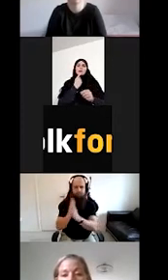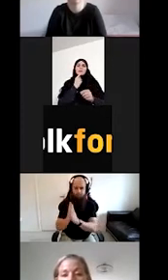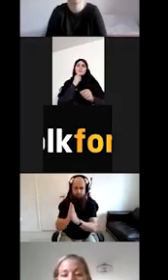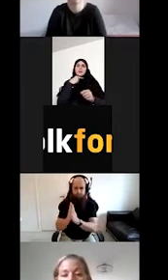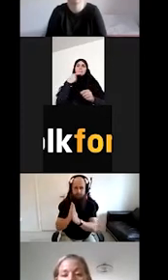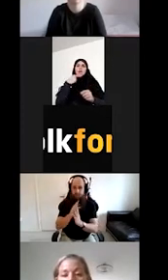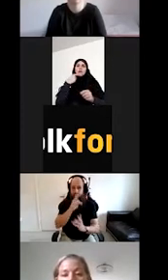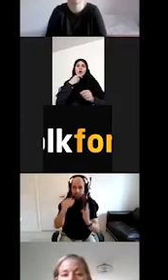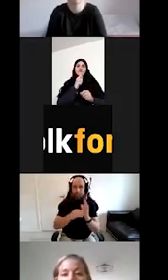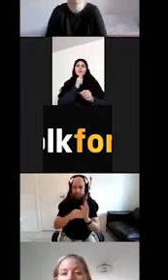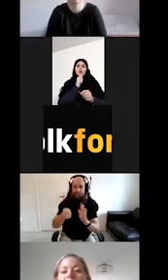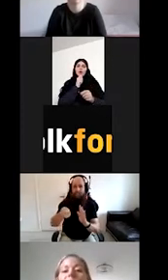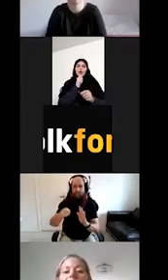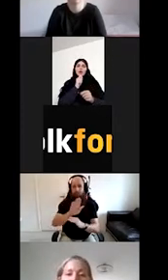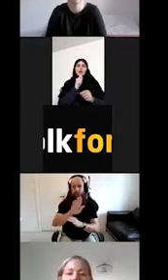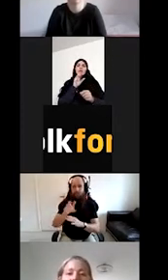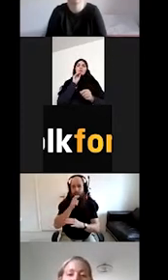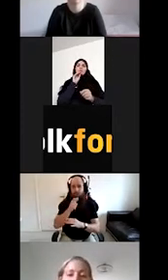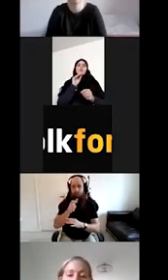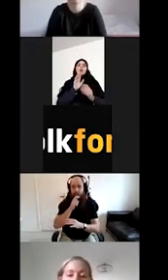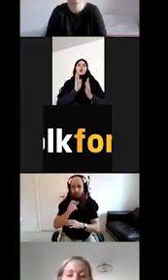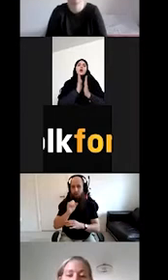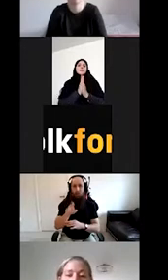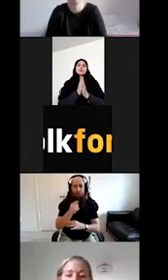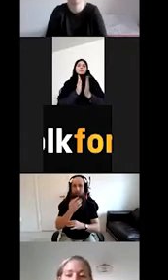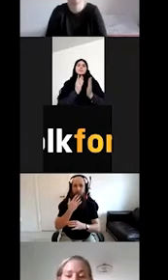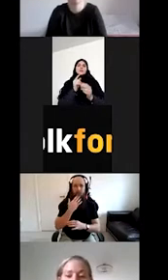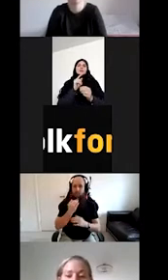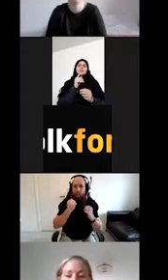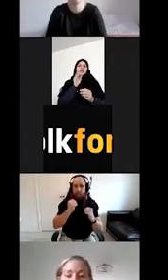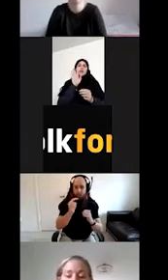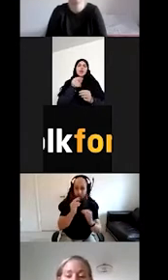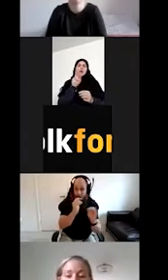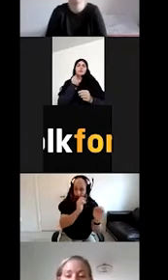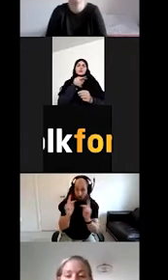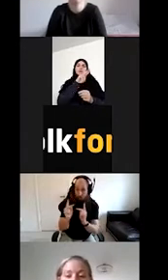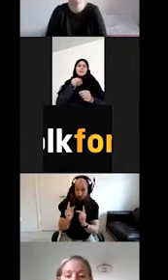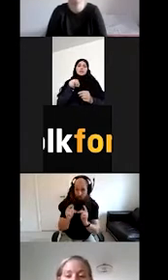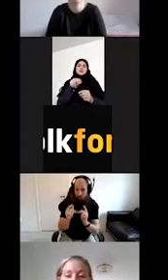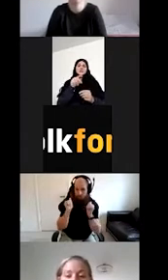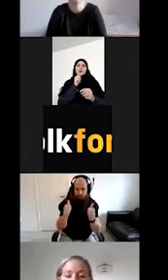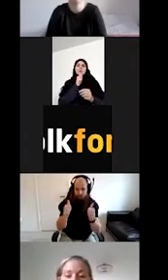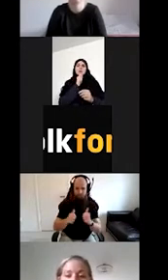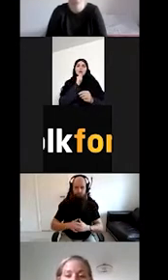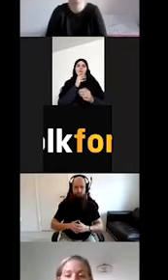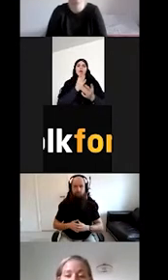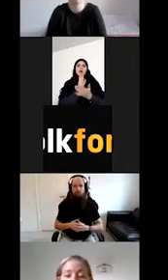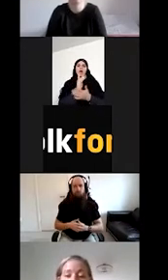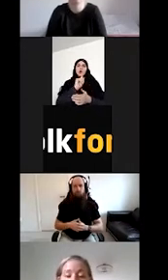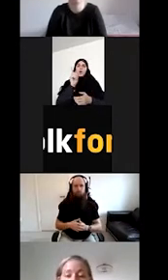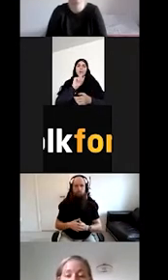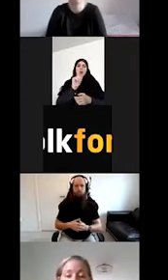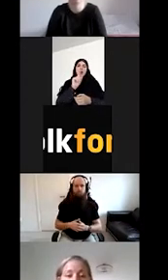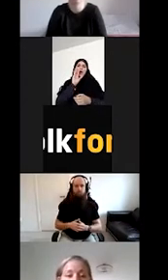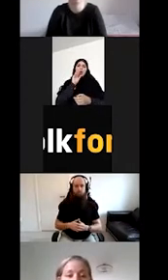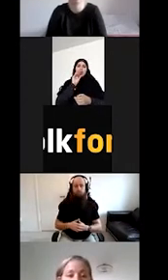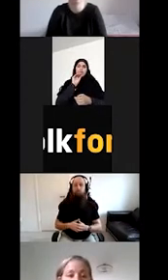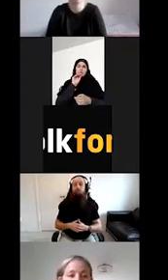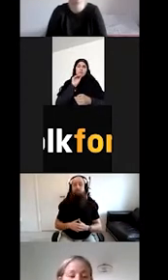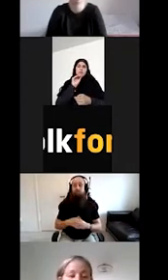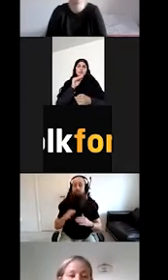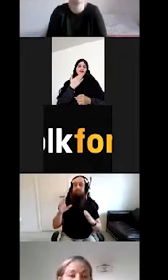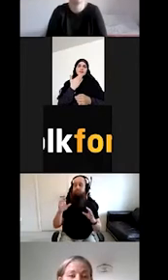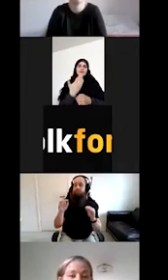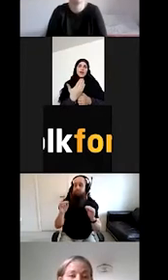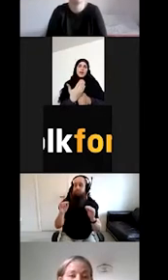you are not speaking. Thank you. Okay, so basically in terms